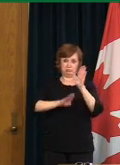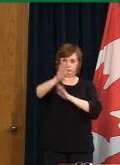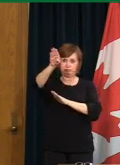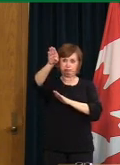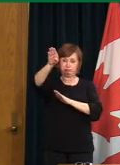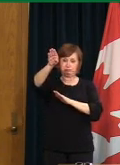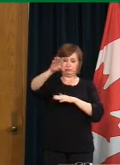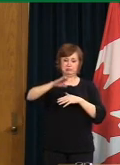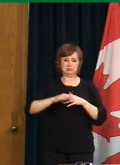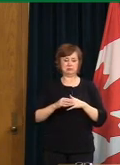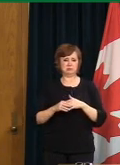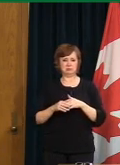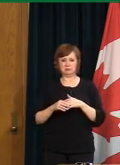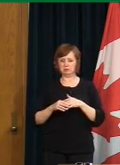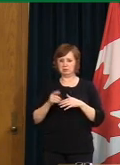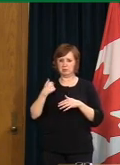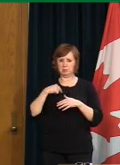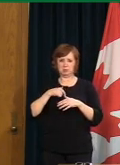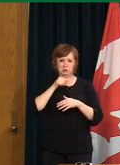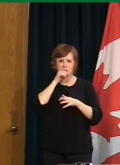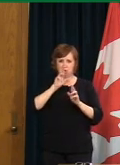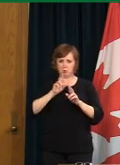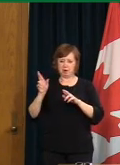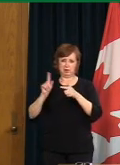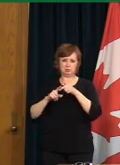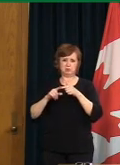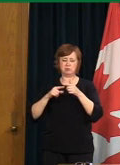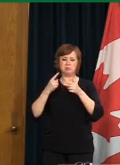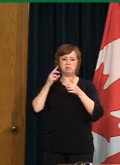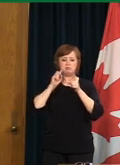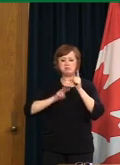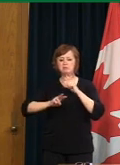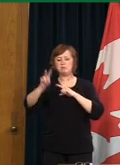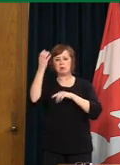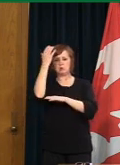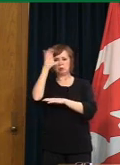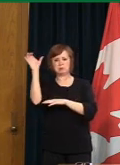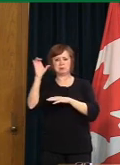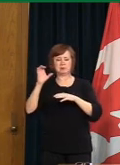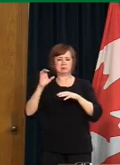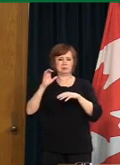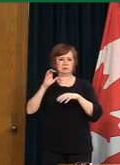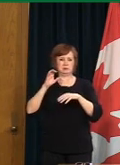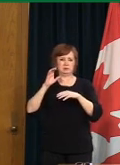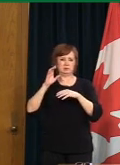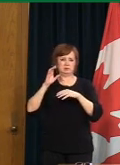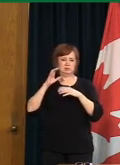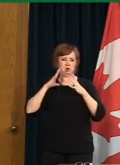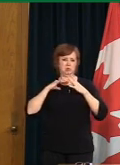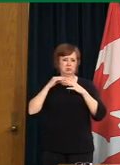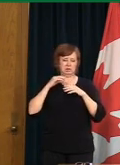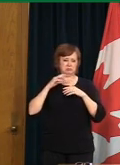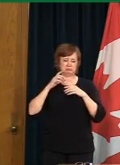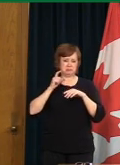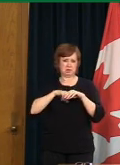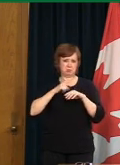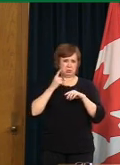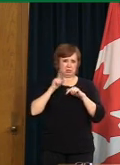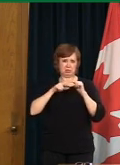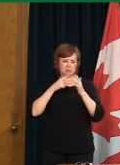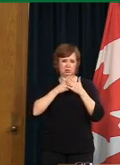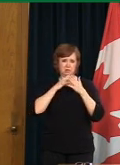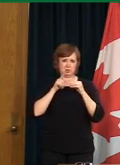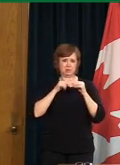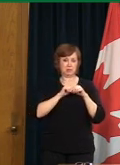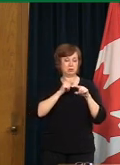even have that conversation heading into the Christmas holiday season. And I would hope that everyone over the course of the next 2